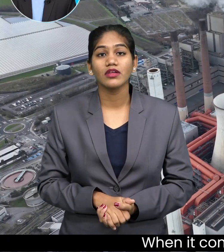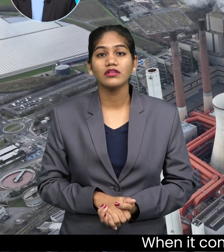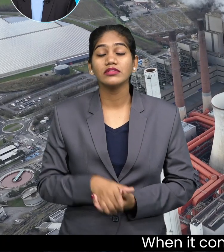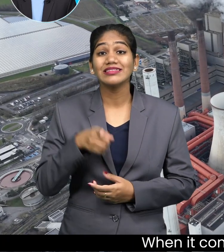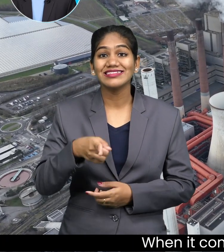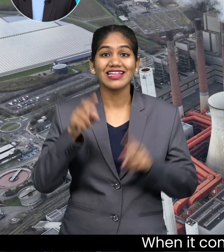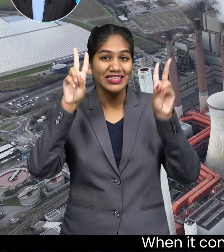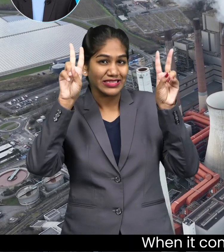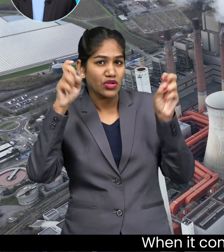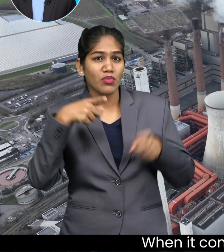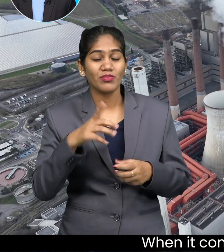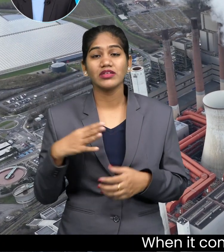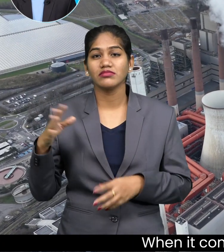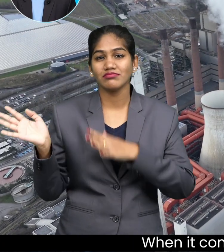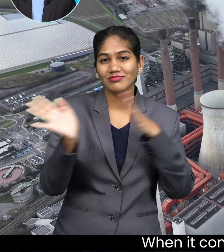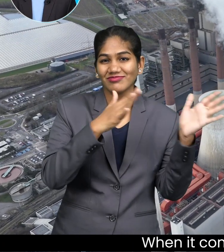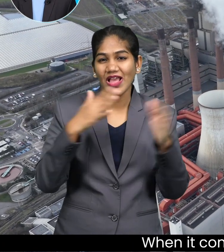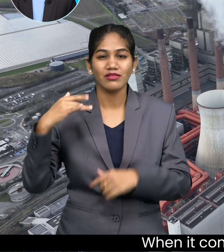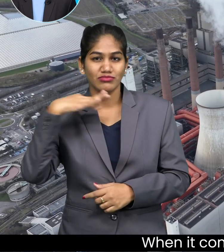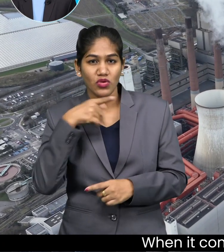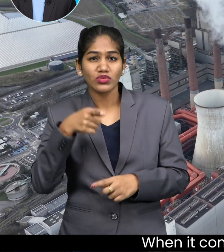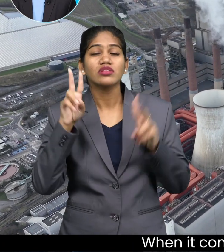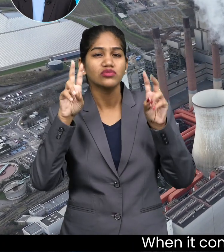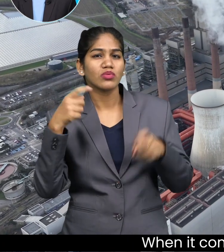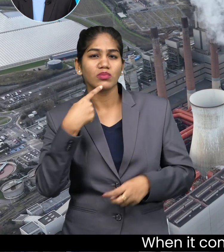When it comes to the topic air pollution,